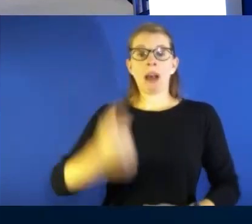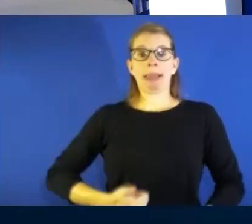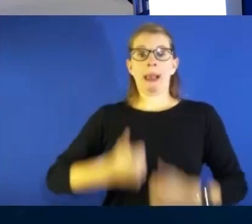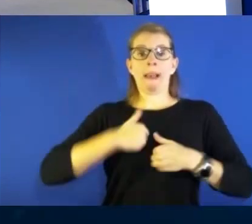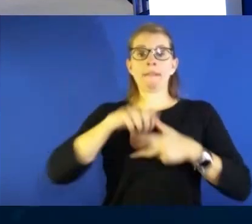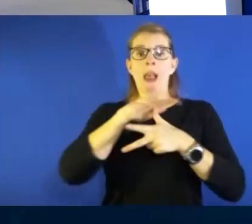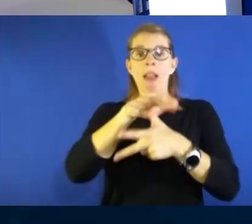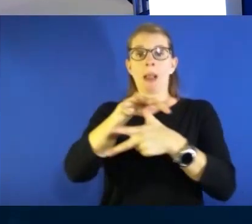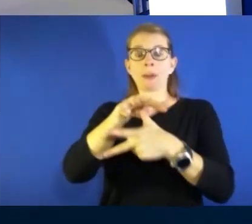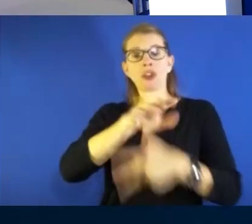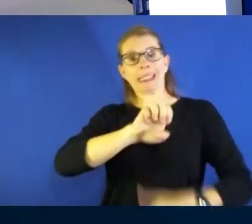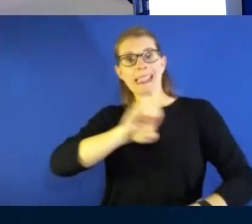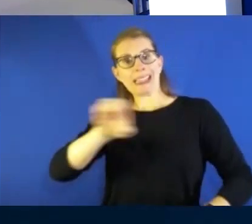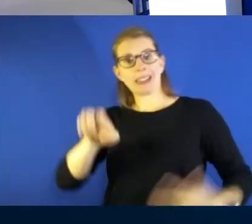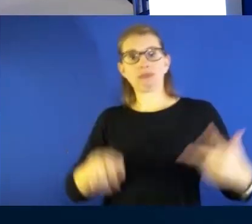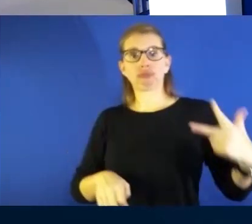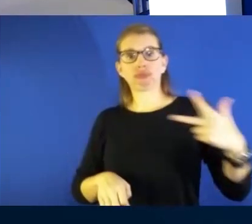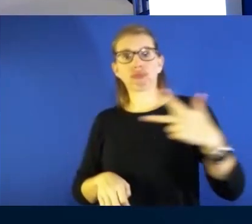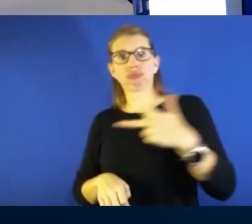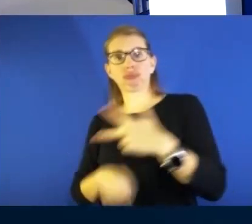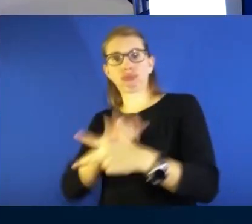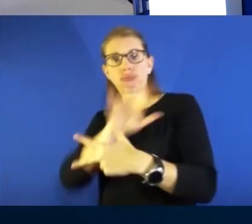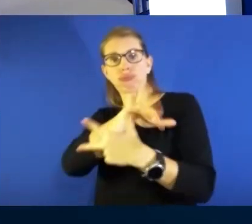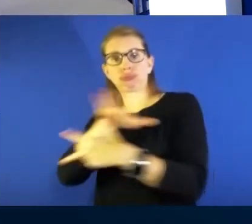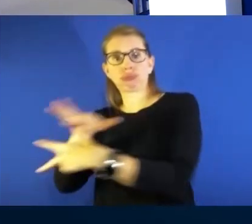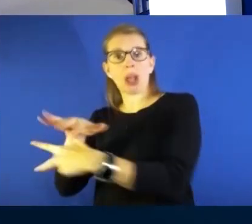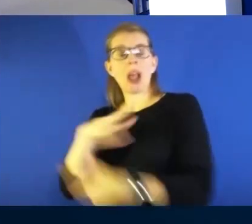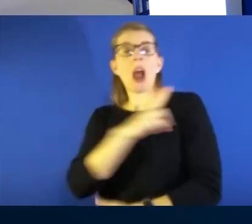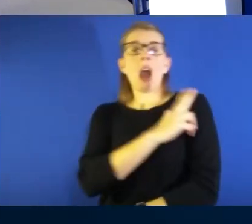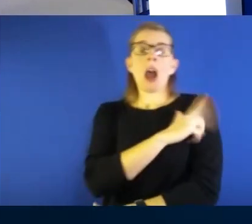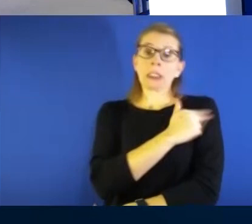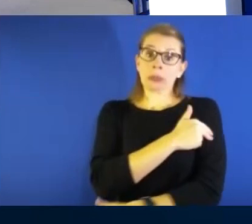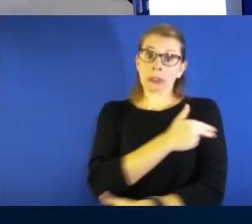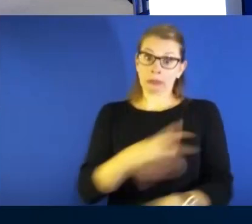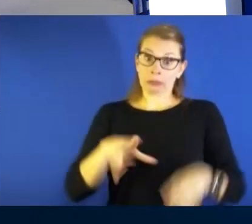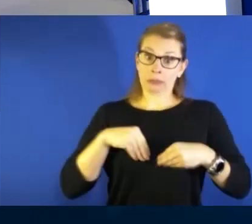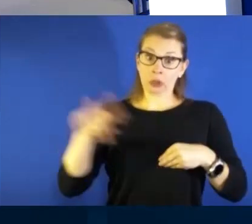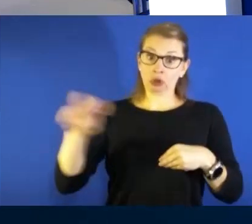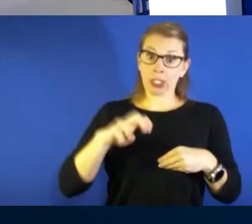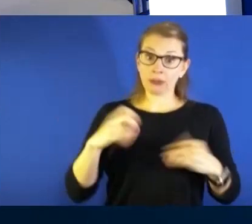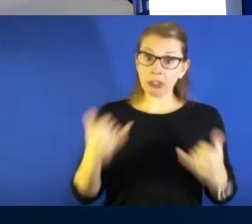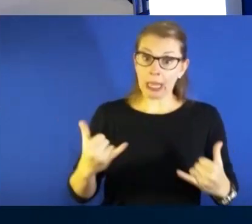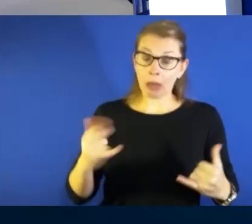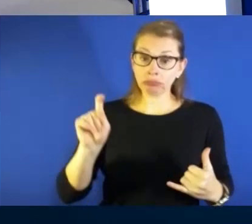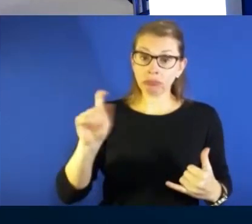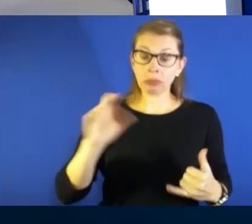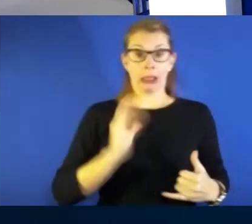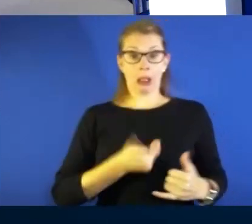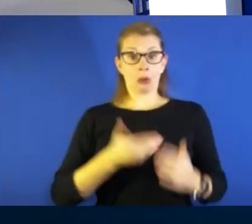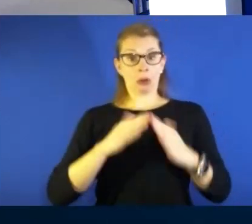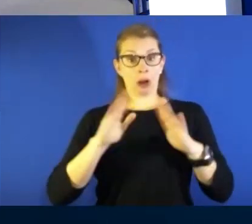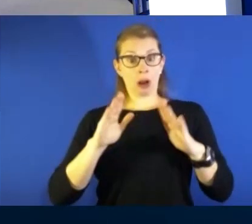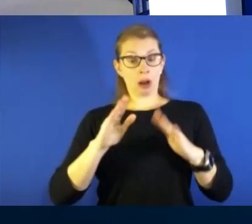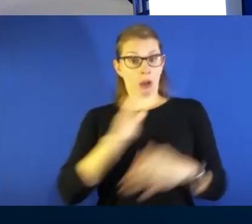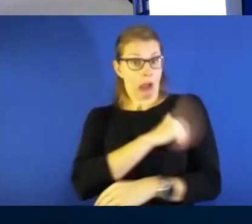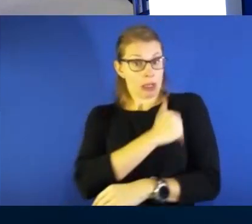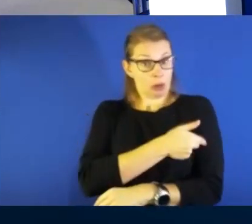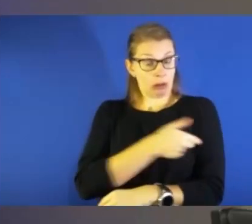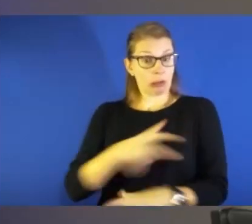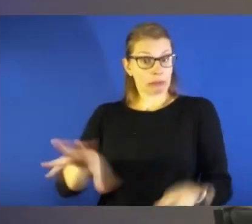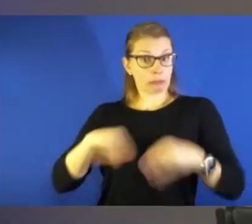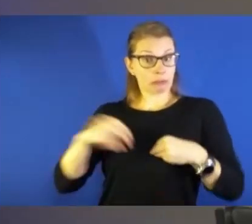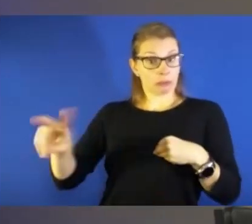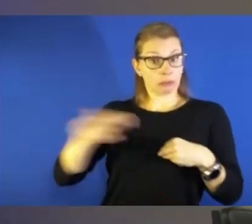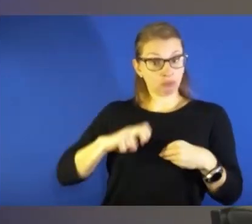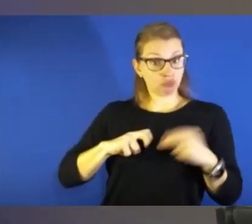wonder if hospitals are accepting transfers now, and wanted to know, is our hospital accepting transfers? What does that look like? Yeah,